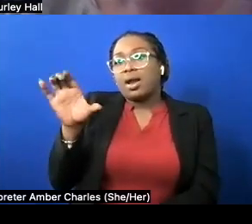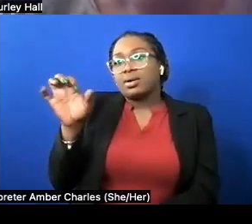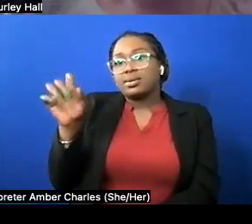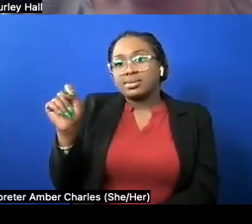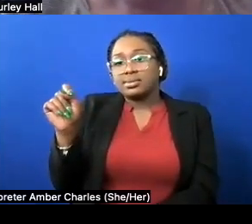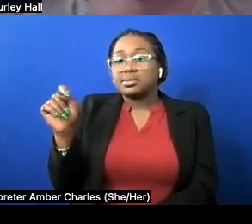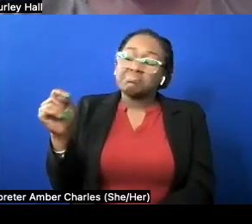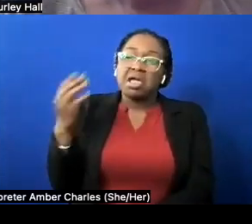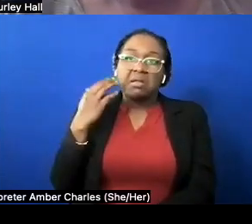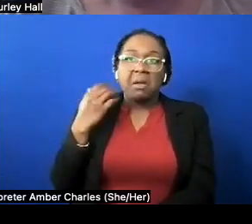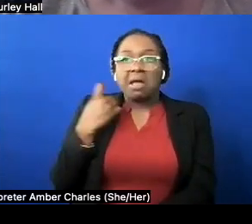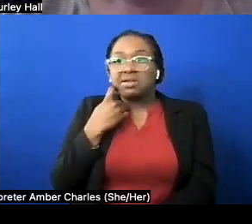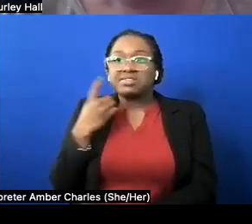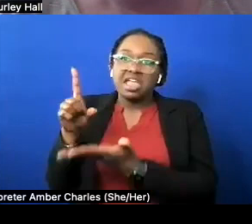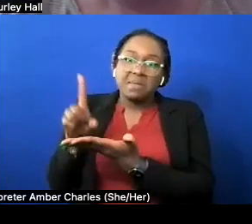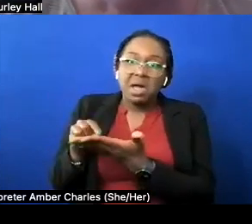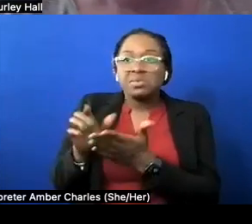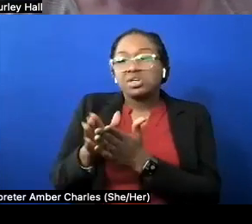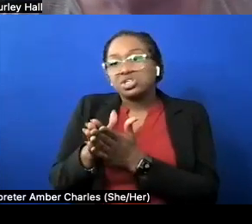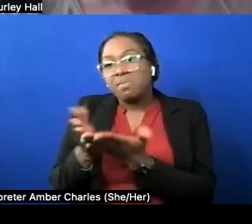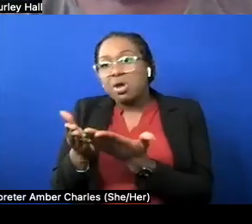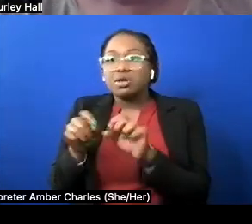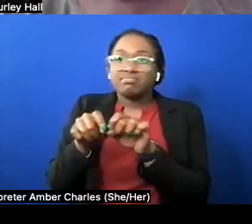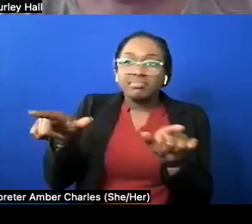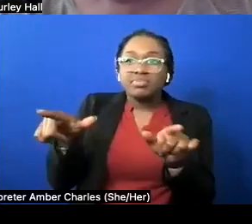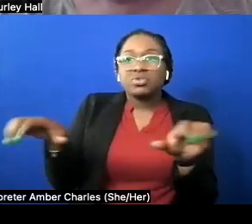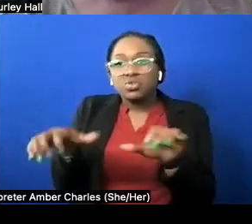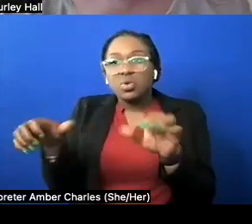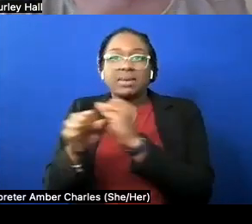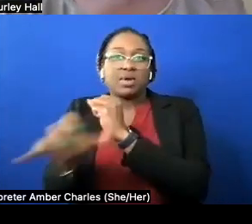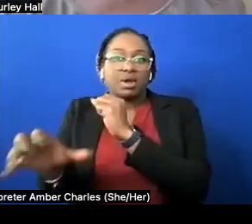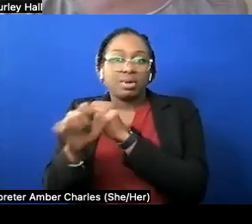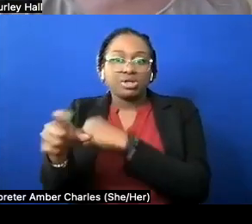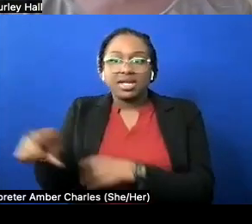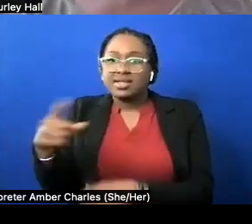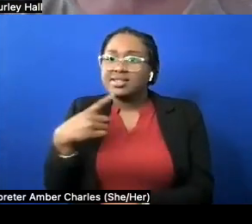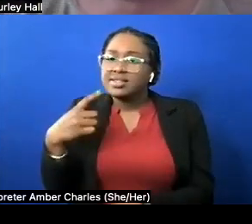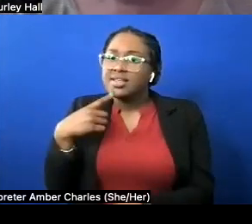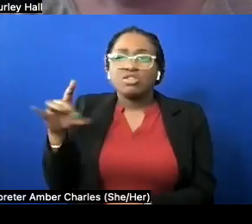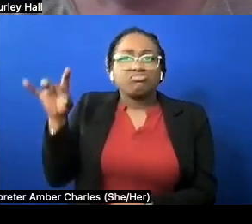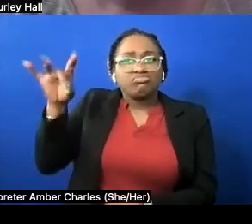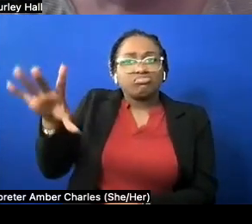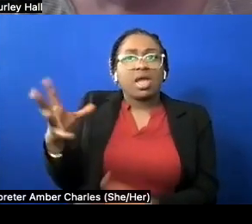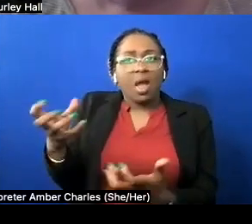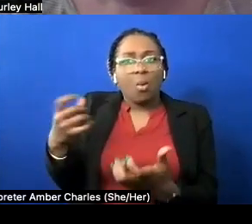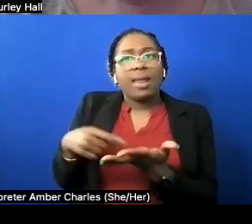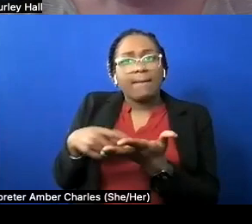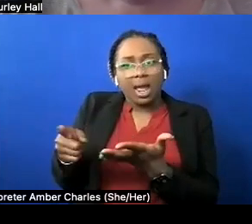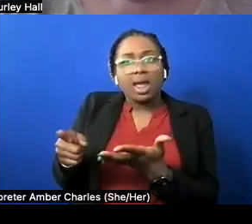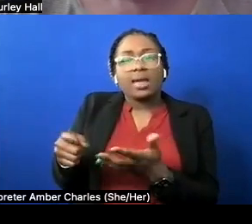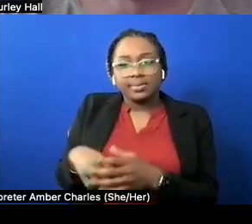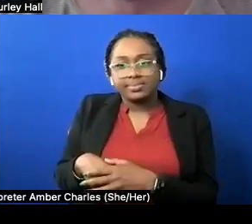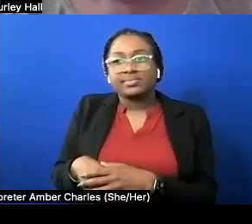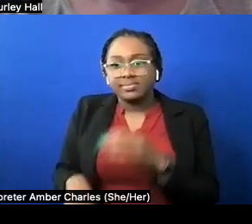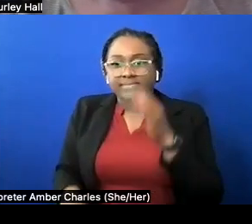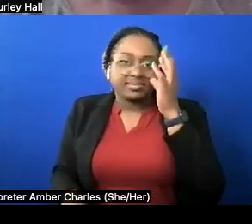published a book and, you know, I was doing promotion and, you know, and they said, man, you dropped so many gems, I want to pay you, right?